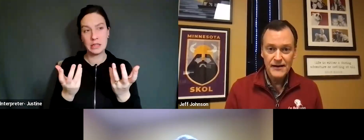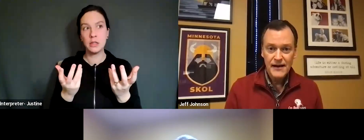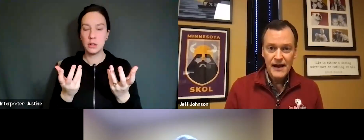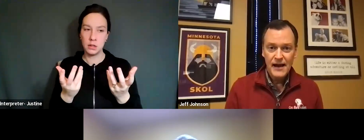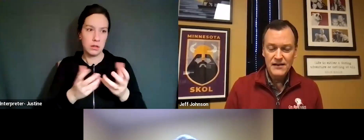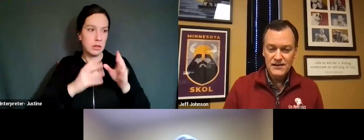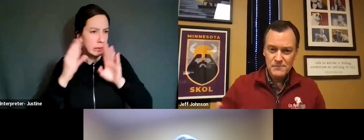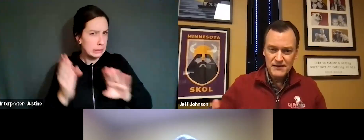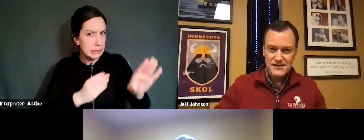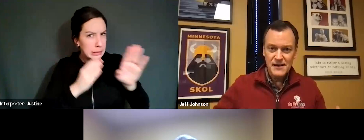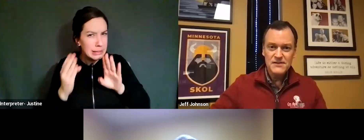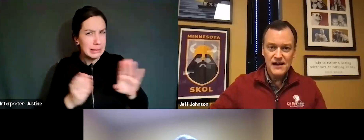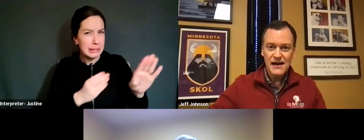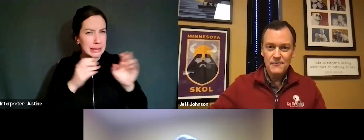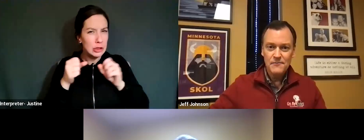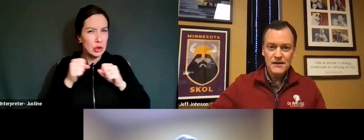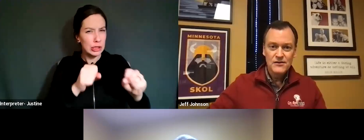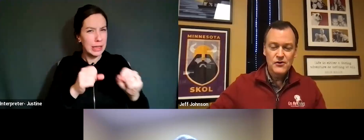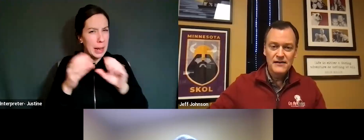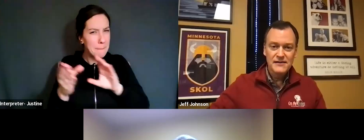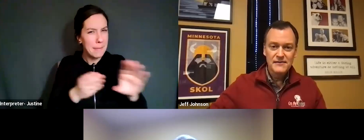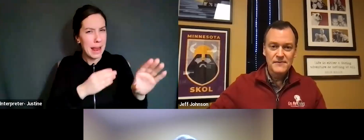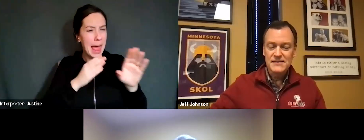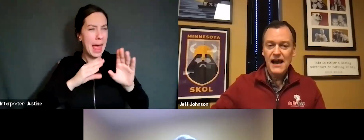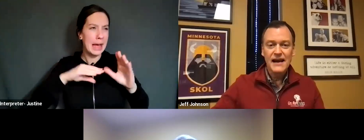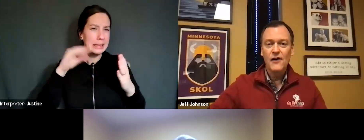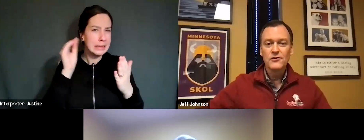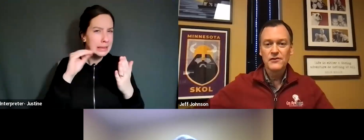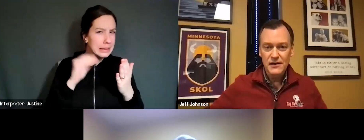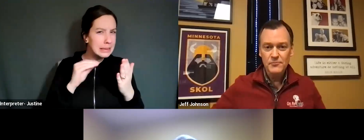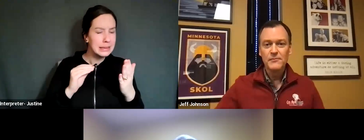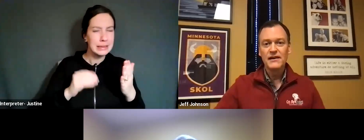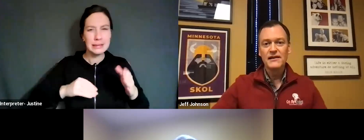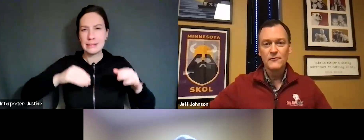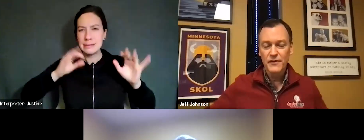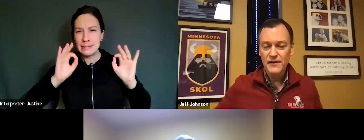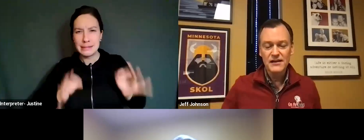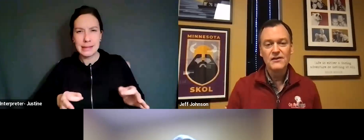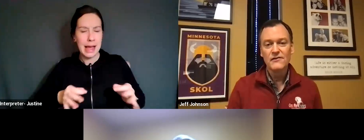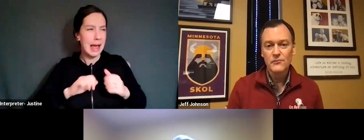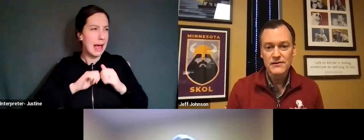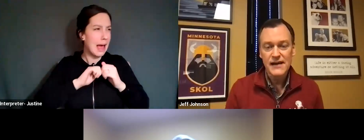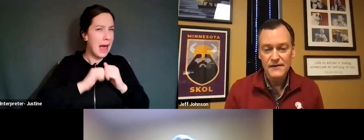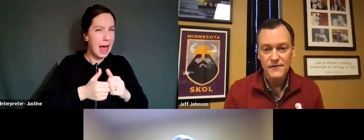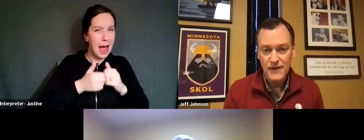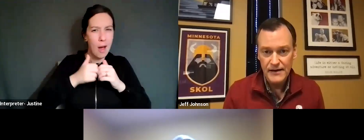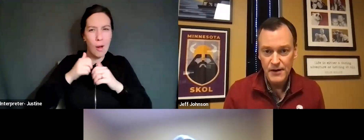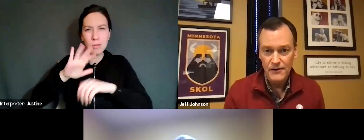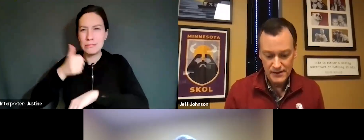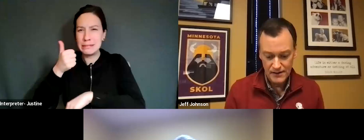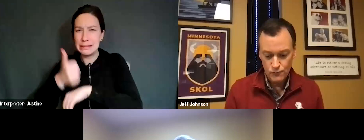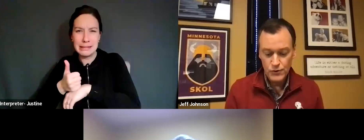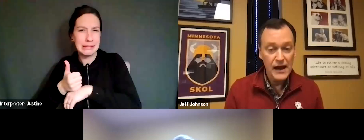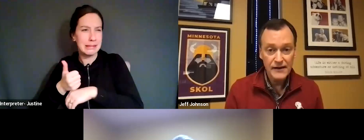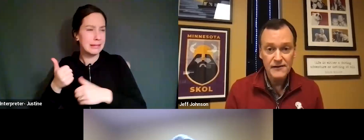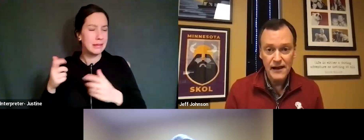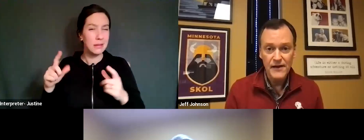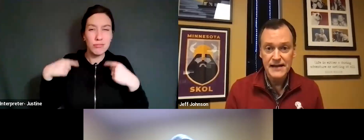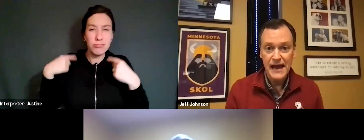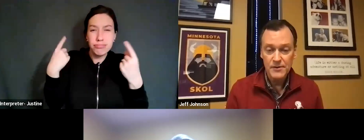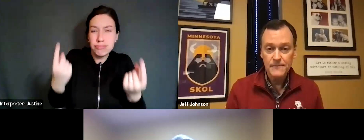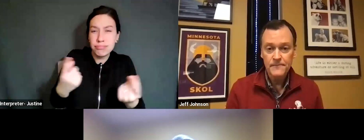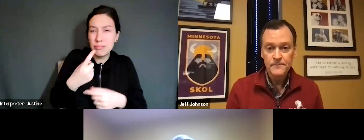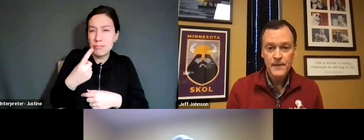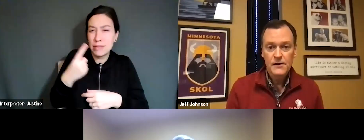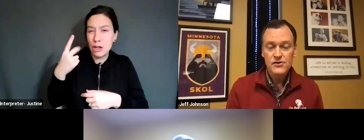plan, and then you spend some time trying to decide how you're going to implement it. And within a year, everyone's kind of forgotten about it. And we're not going to allow